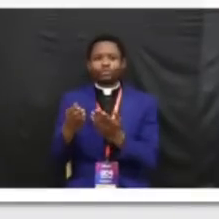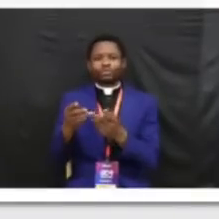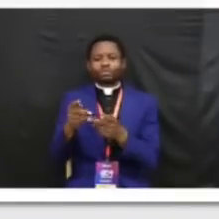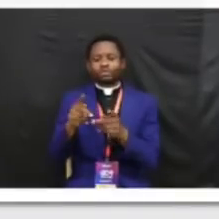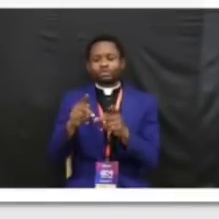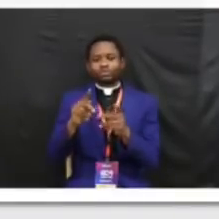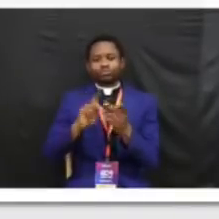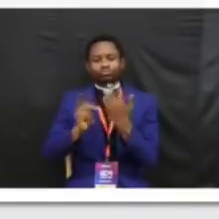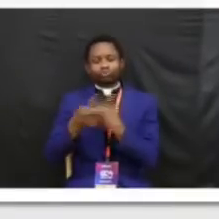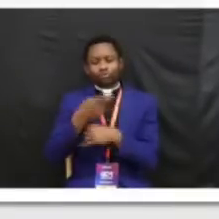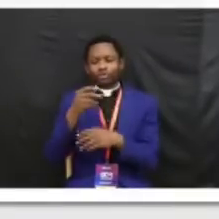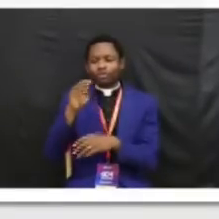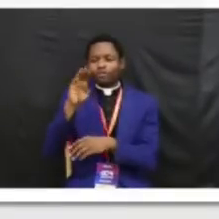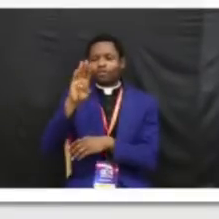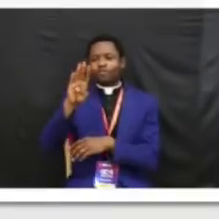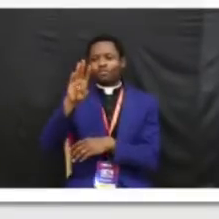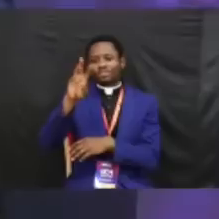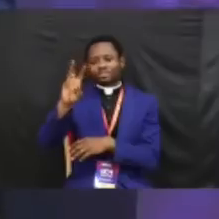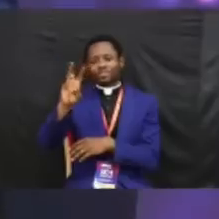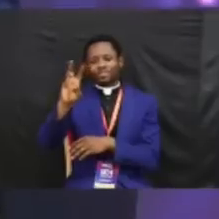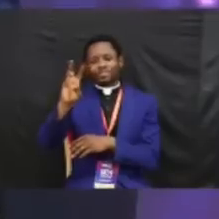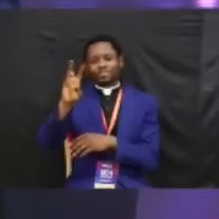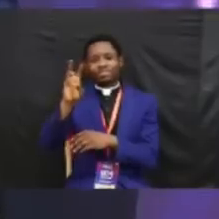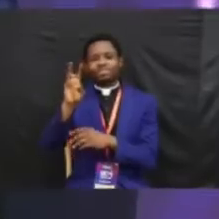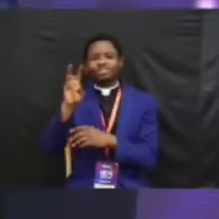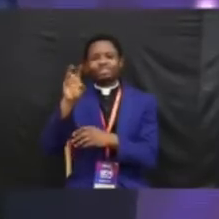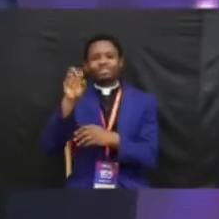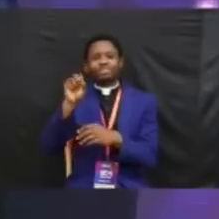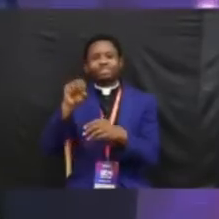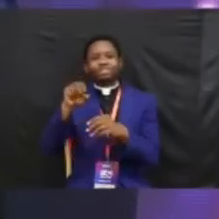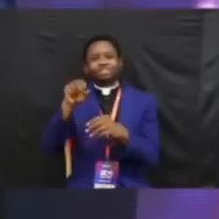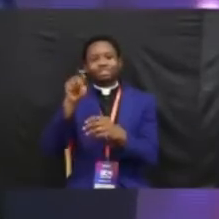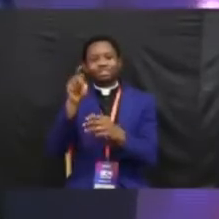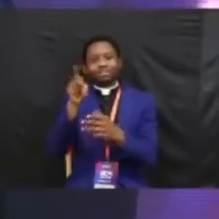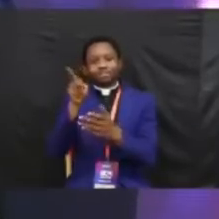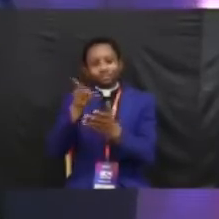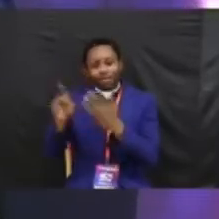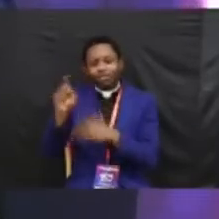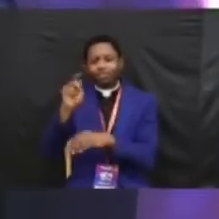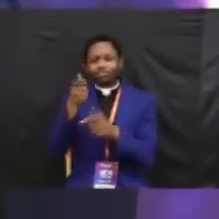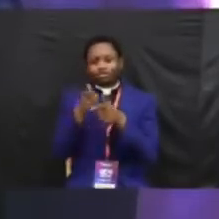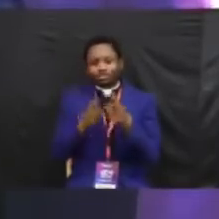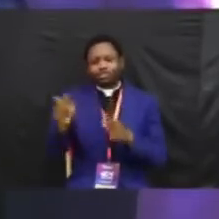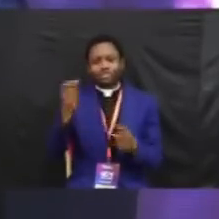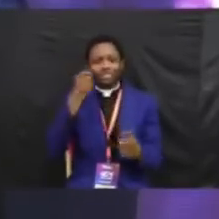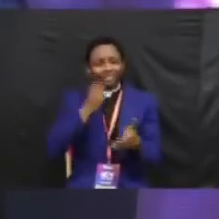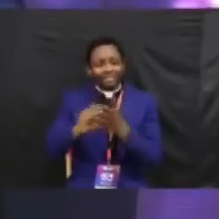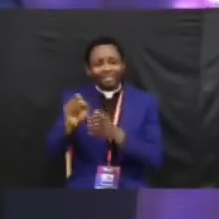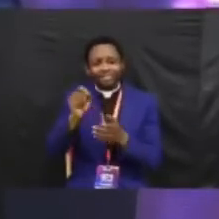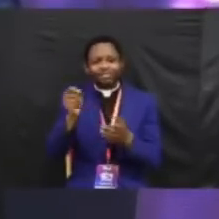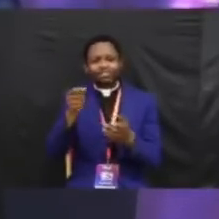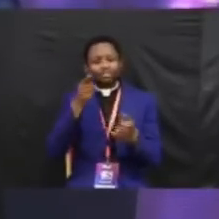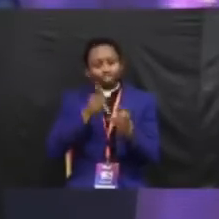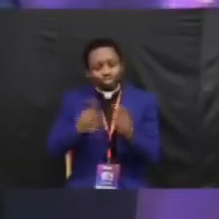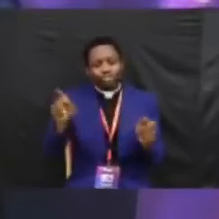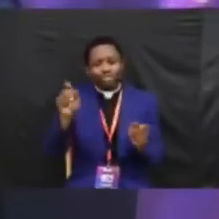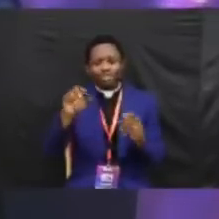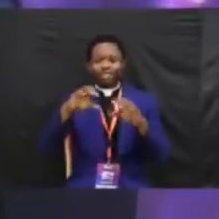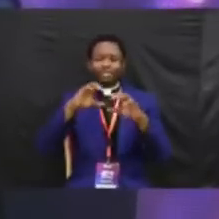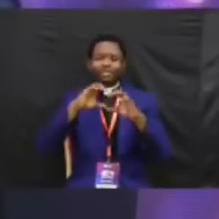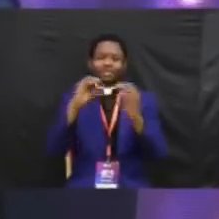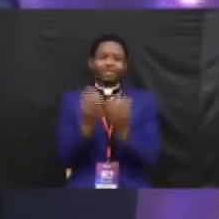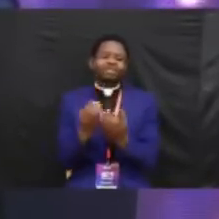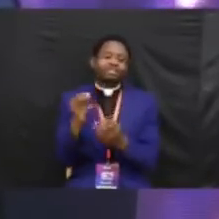council meetings of the church of Pentecost. Let us use this opportunity to